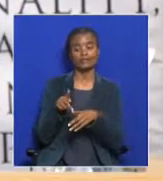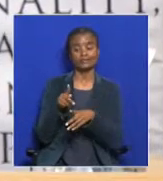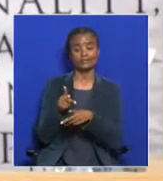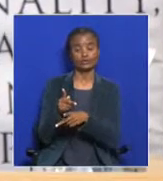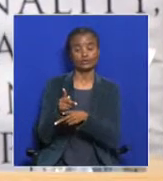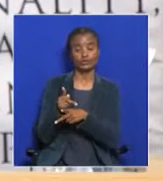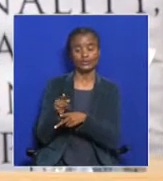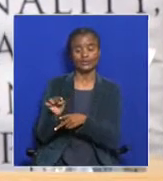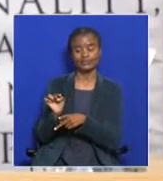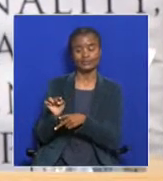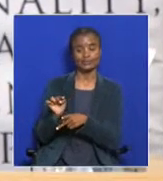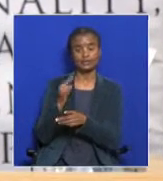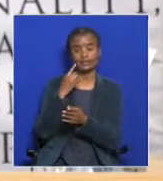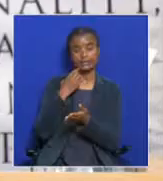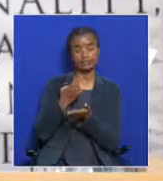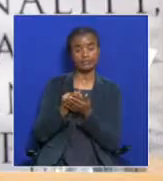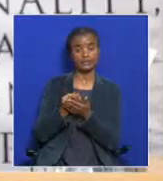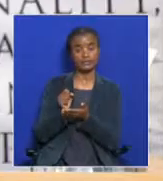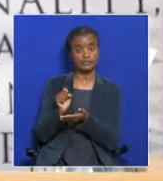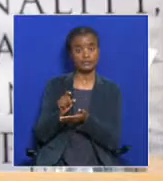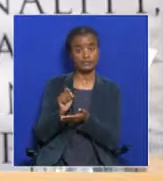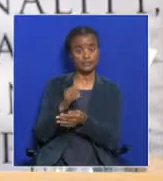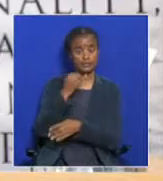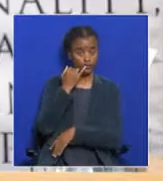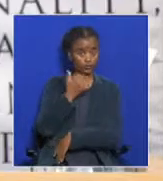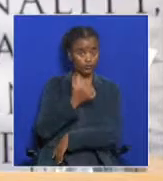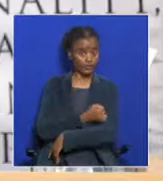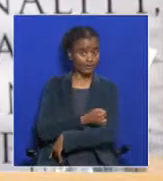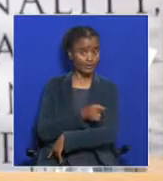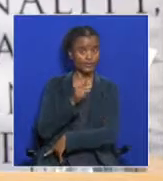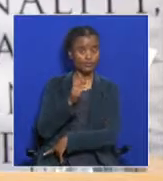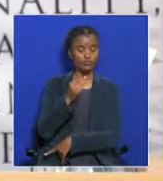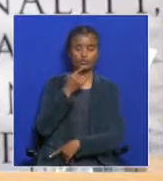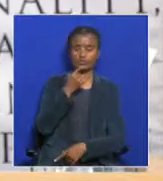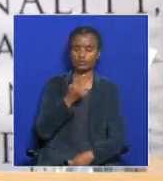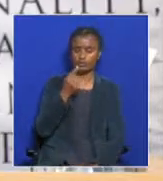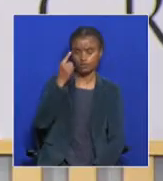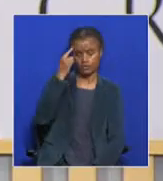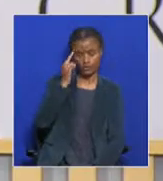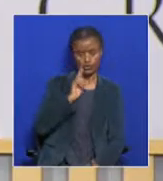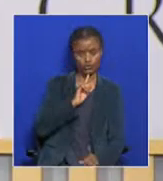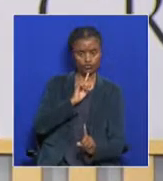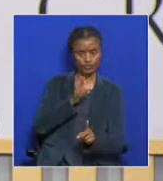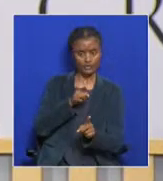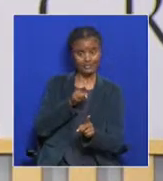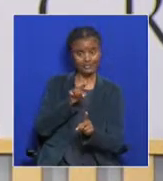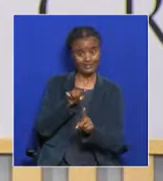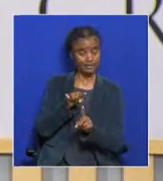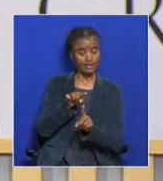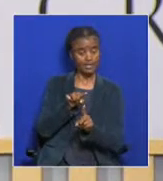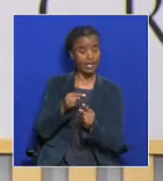Did you appreciate that his instruction might be inconsistent with those prescripts?